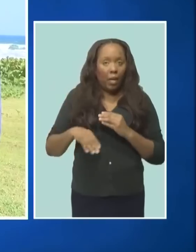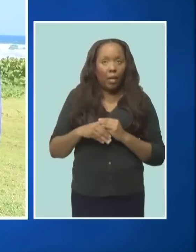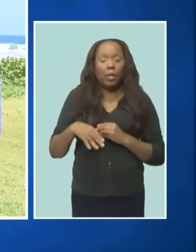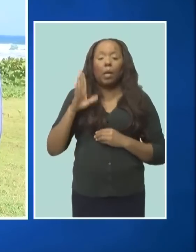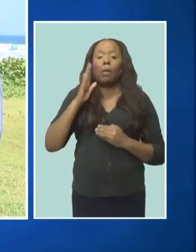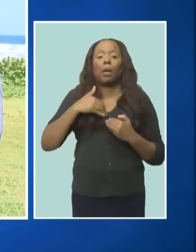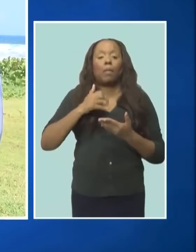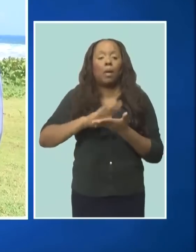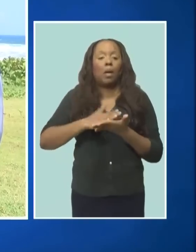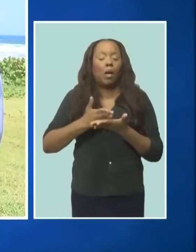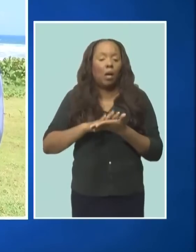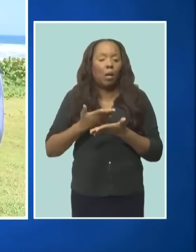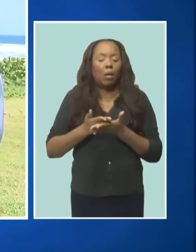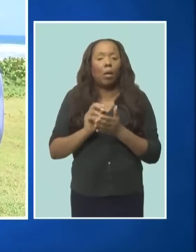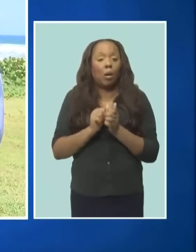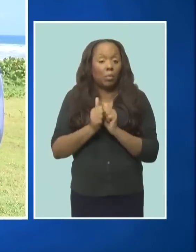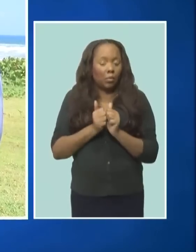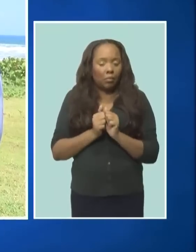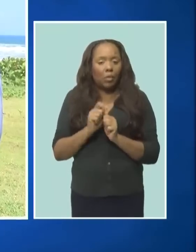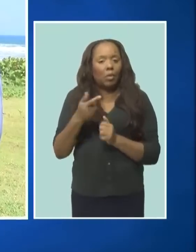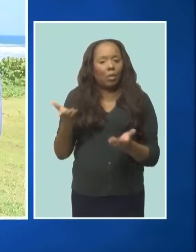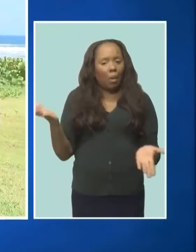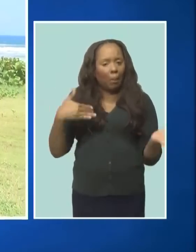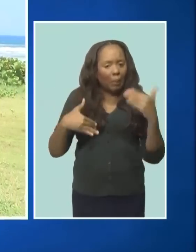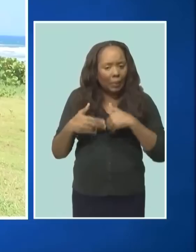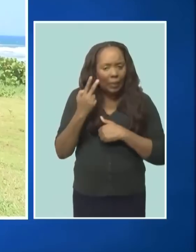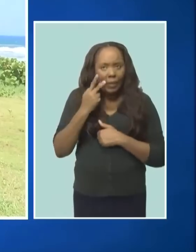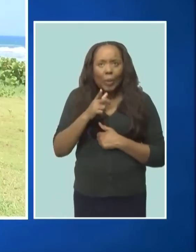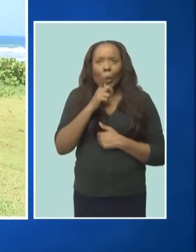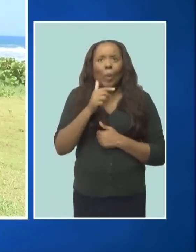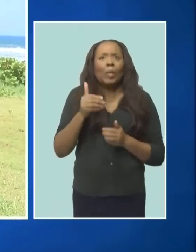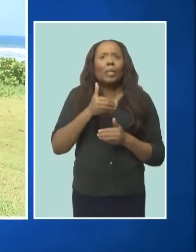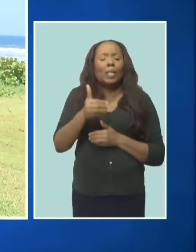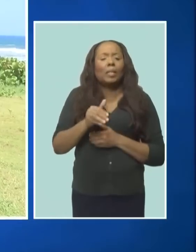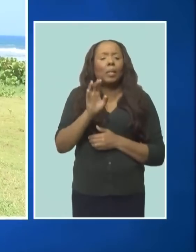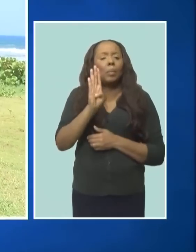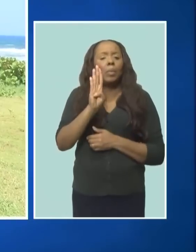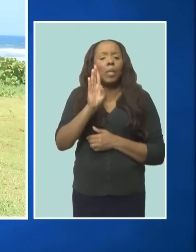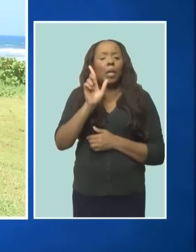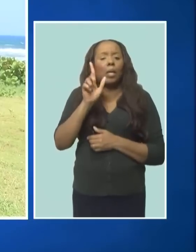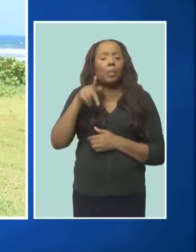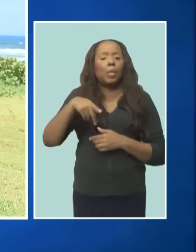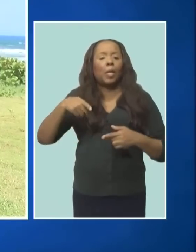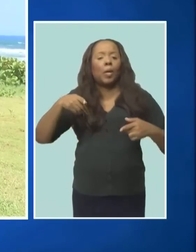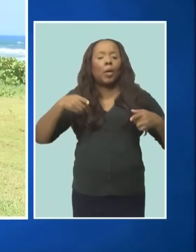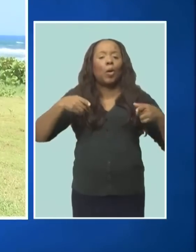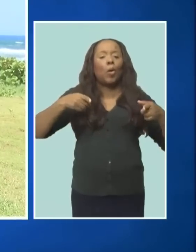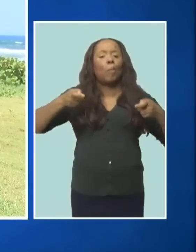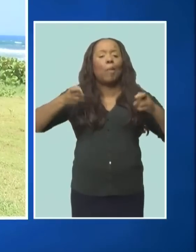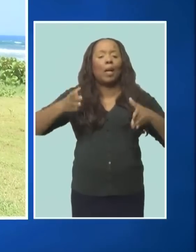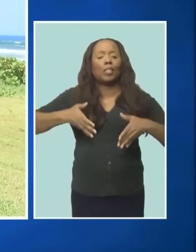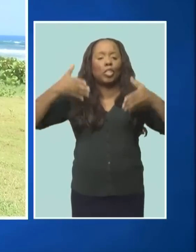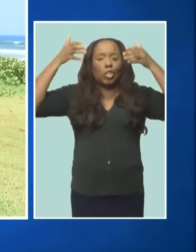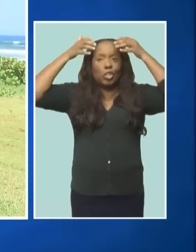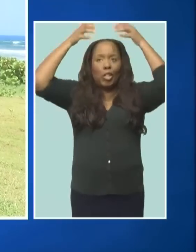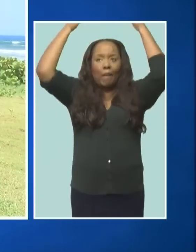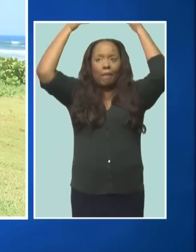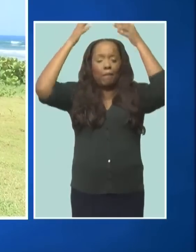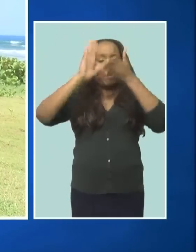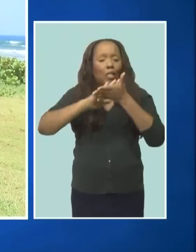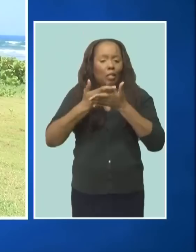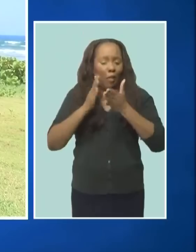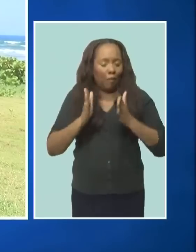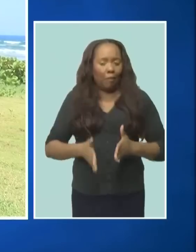cook-off competition. So you can come out to see who will be the next BLP Master Chef. It's a cook-off. Is going to be held